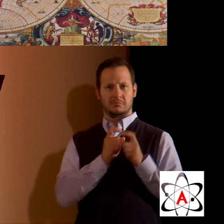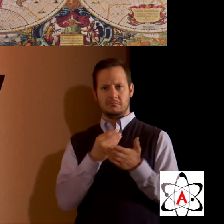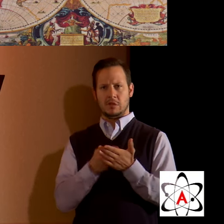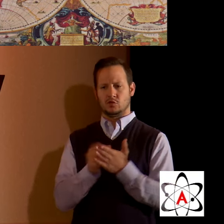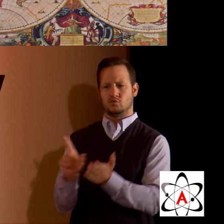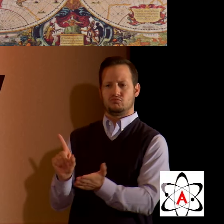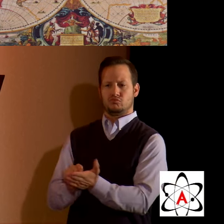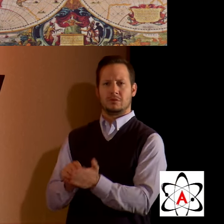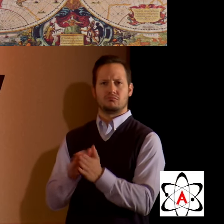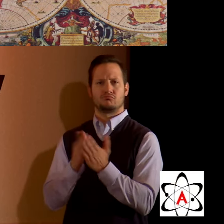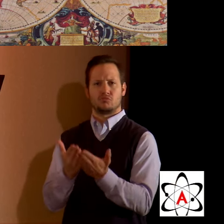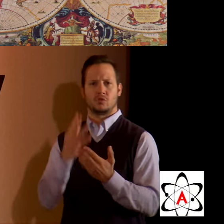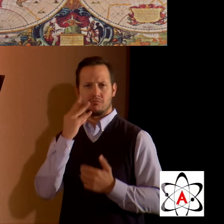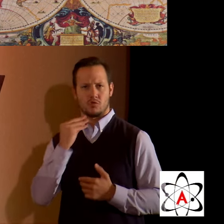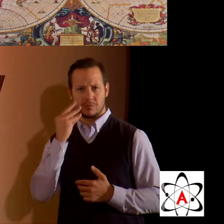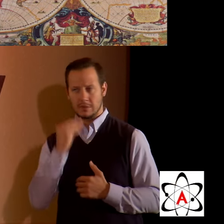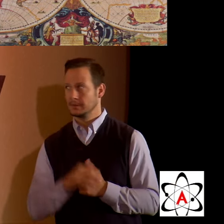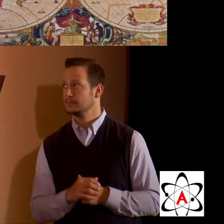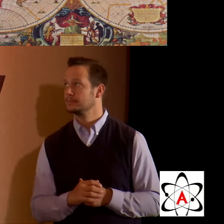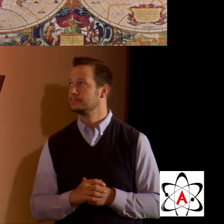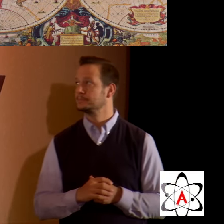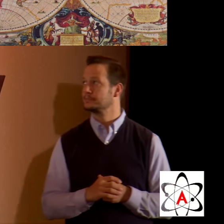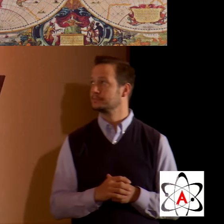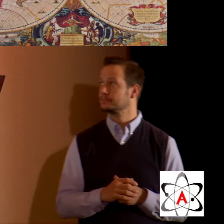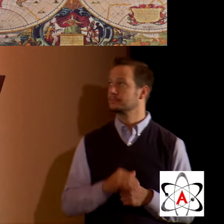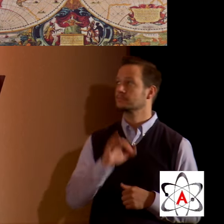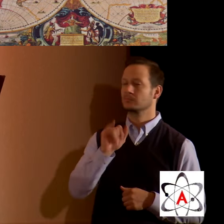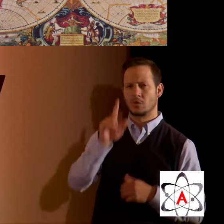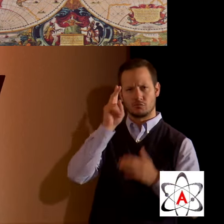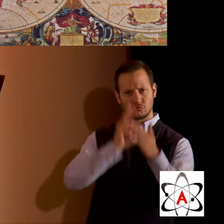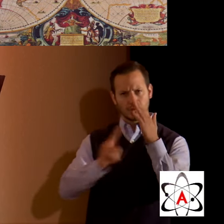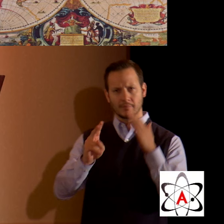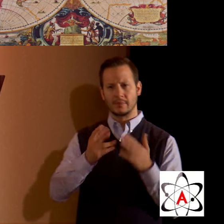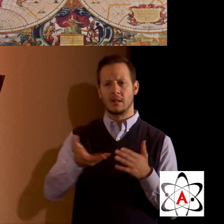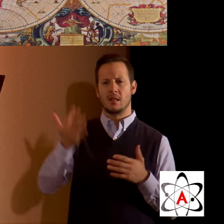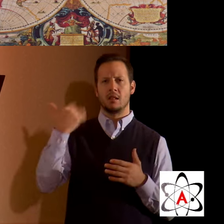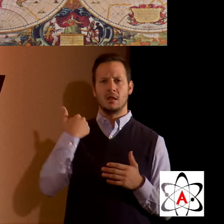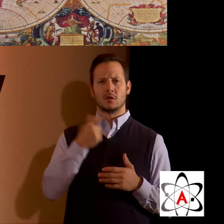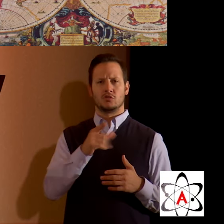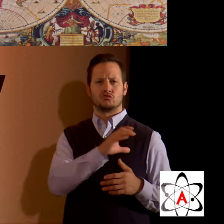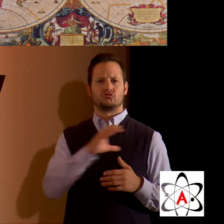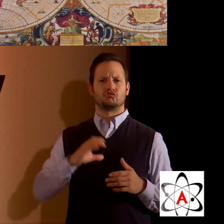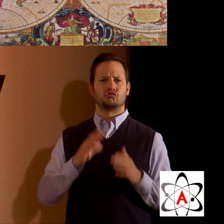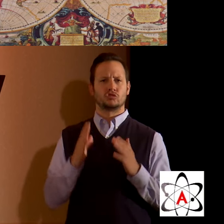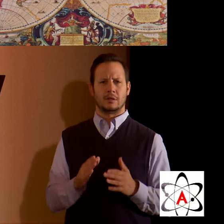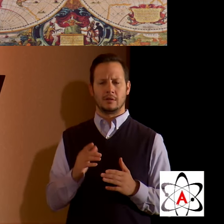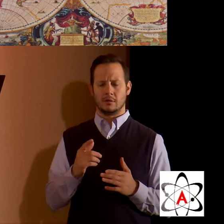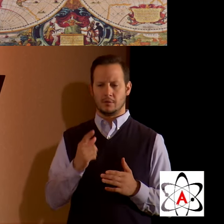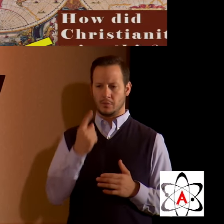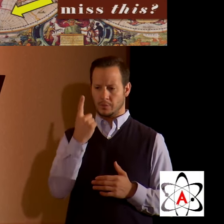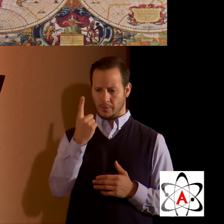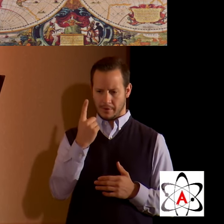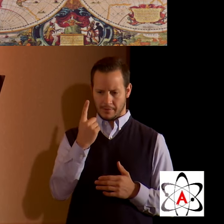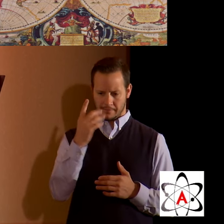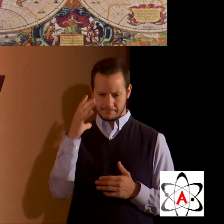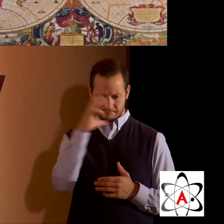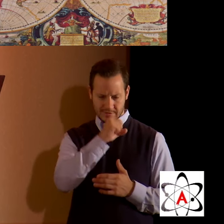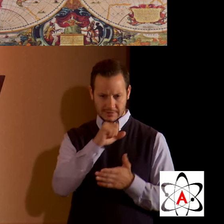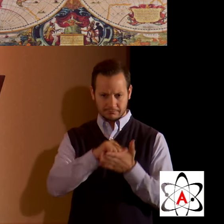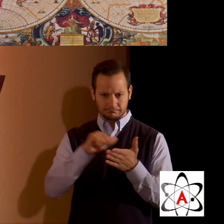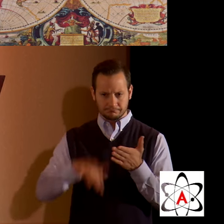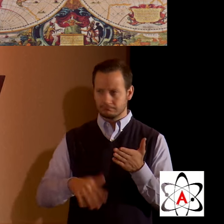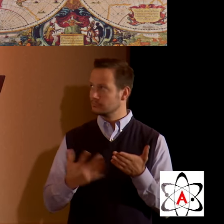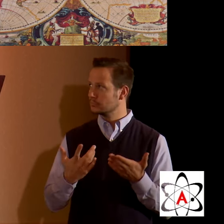Now, the Book of Mormon corrected what 19th century Americans saw as Christianity's most baffling omission: